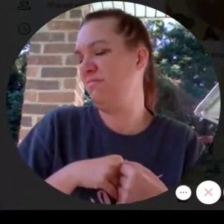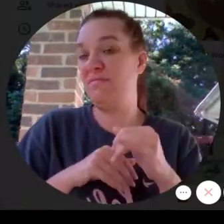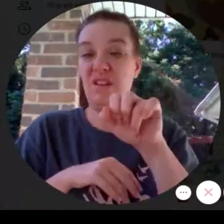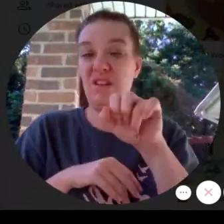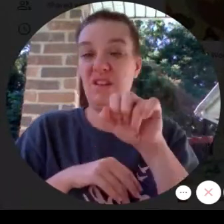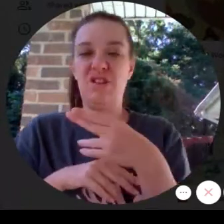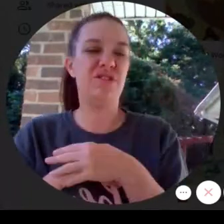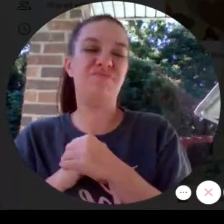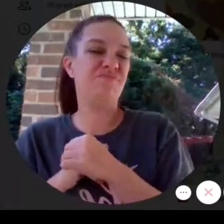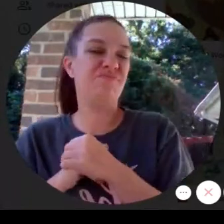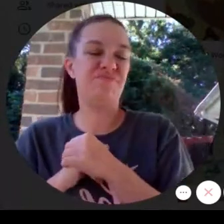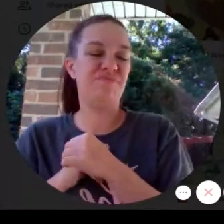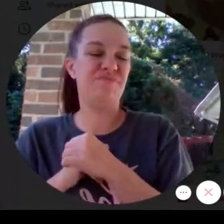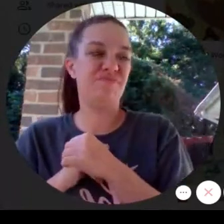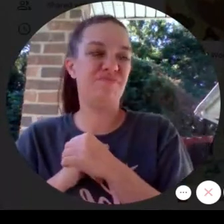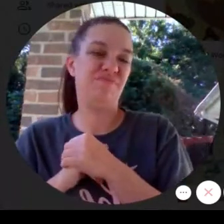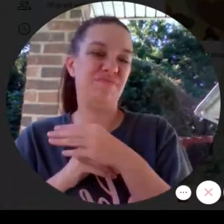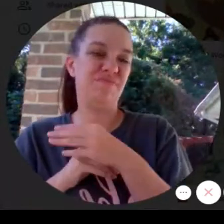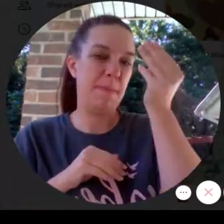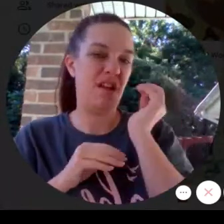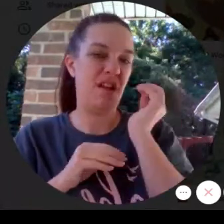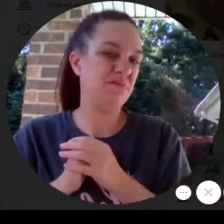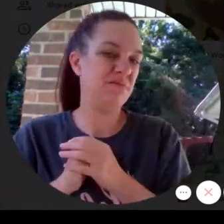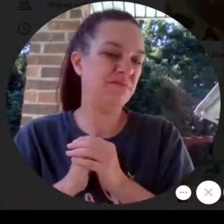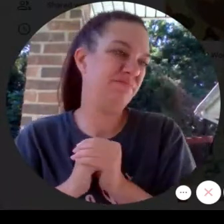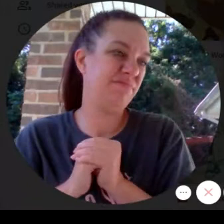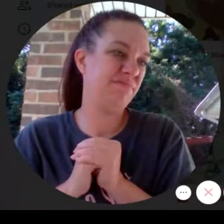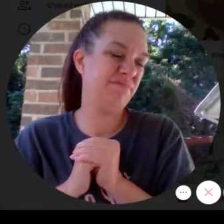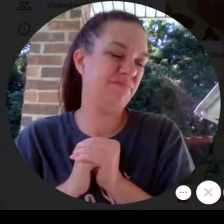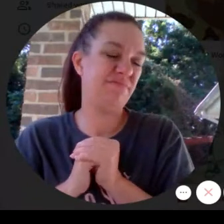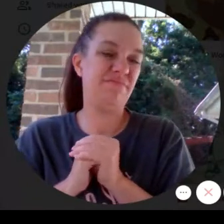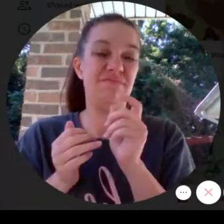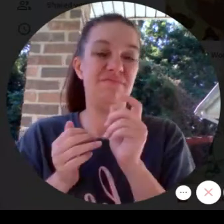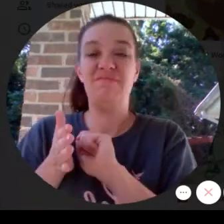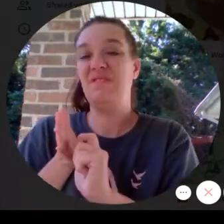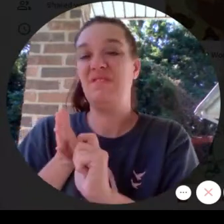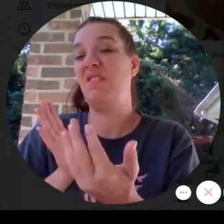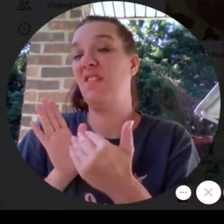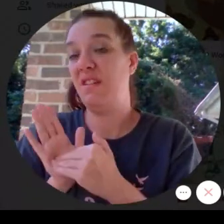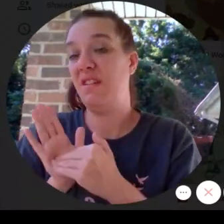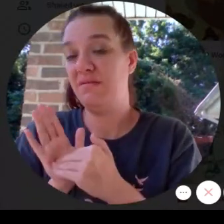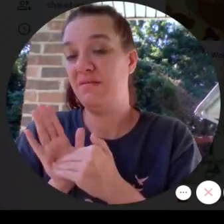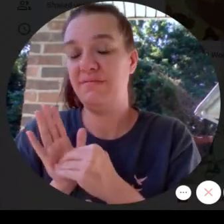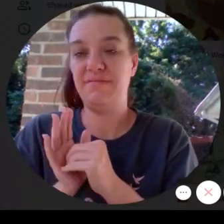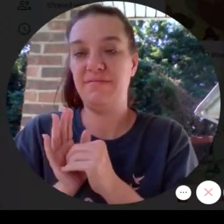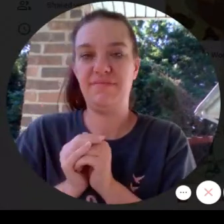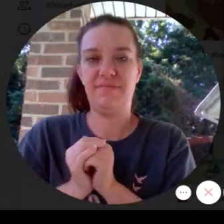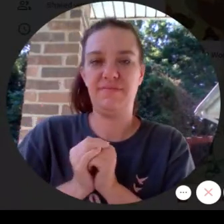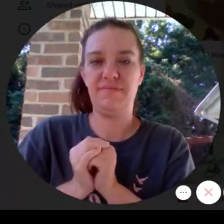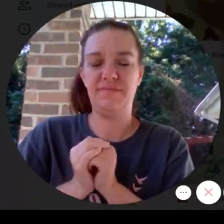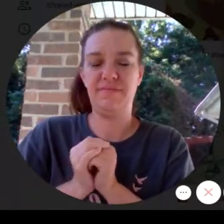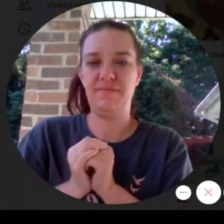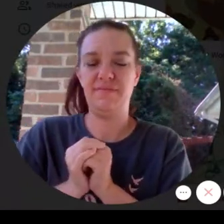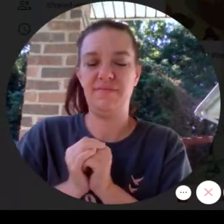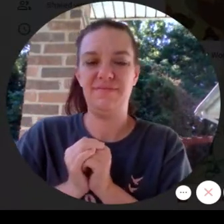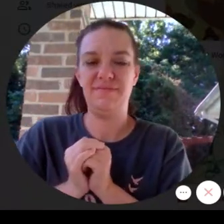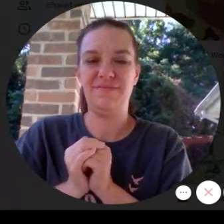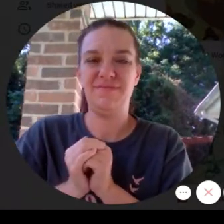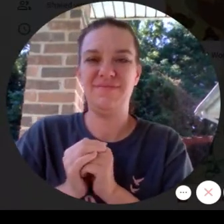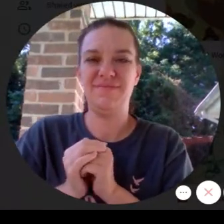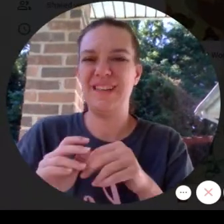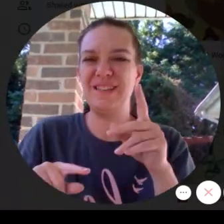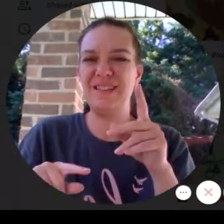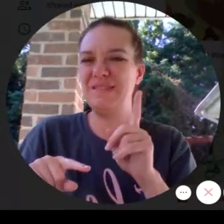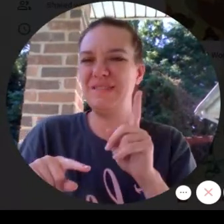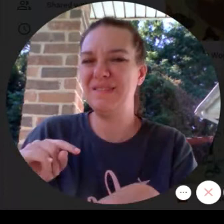Josh shook his head at Miles and wrote something else on the clipboard. "You can't even